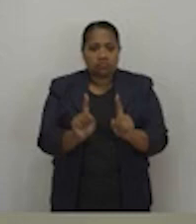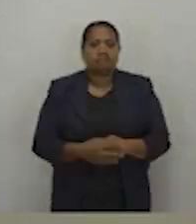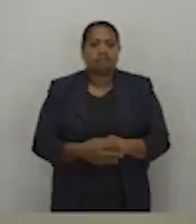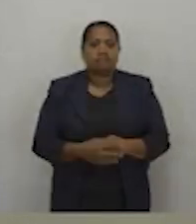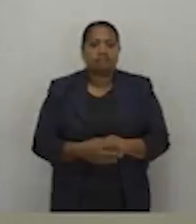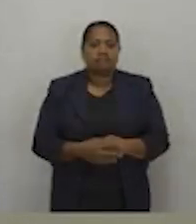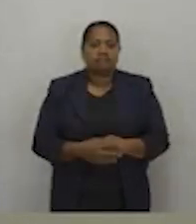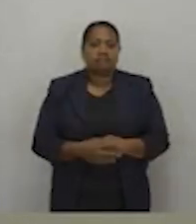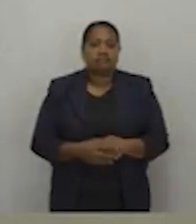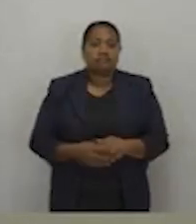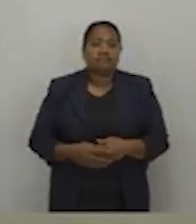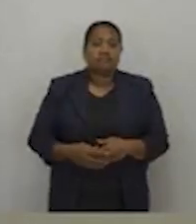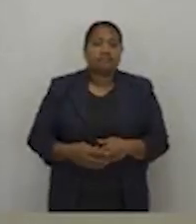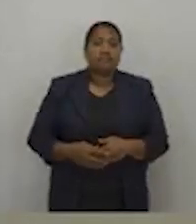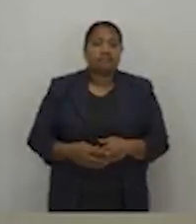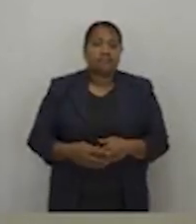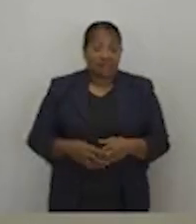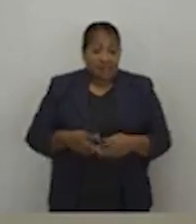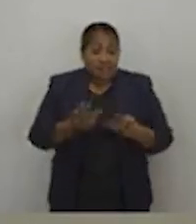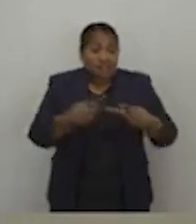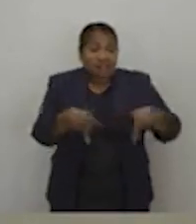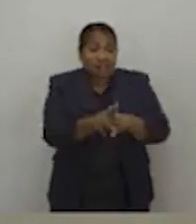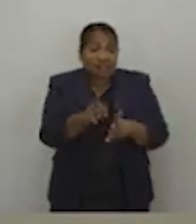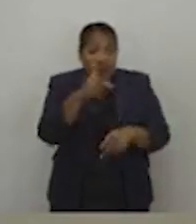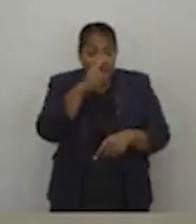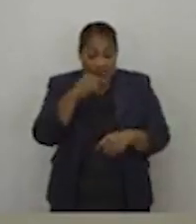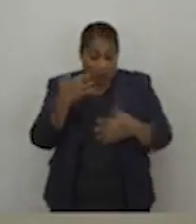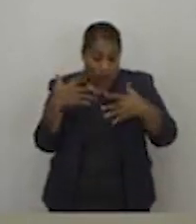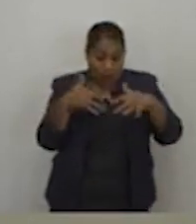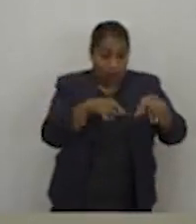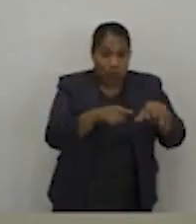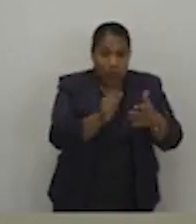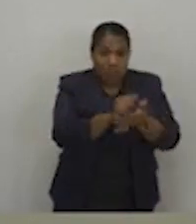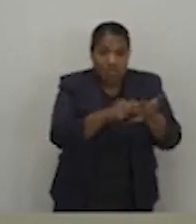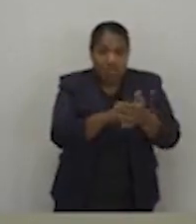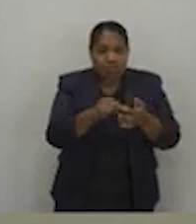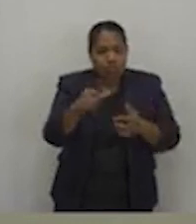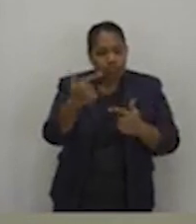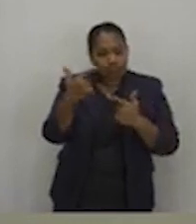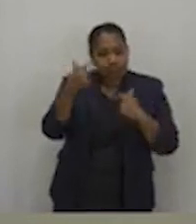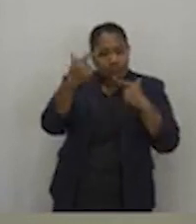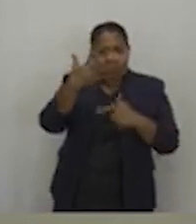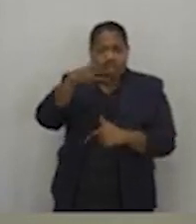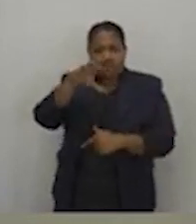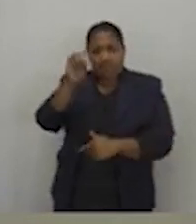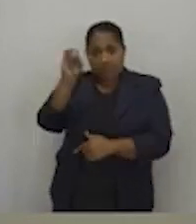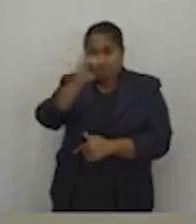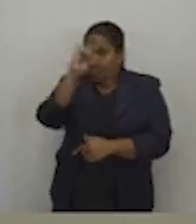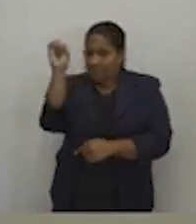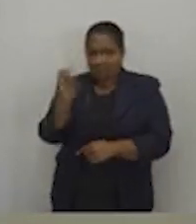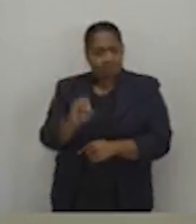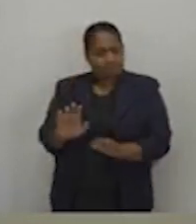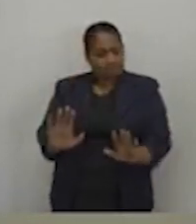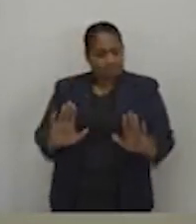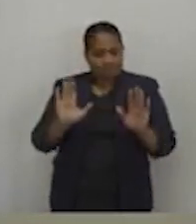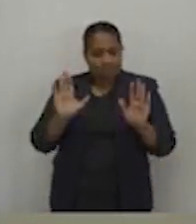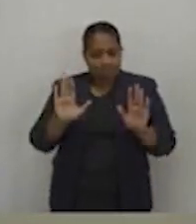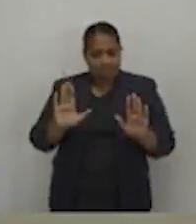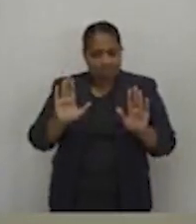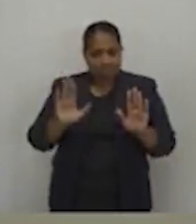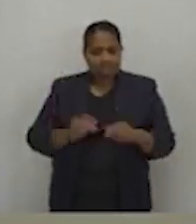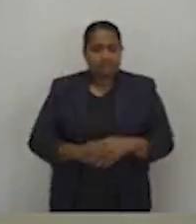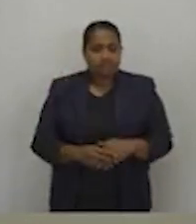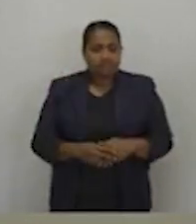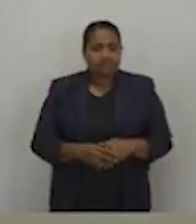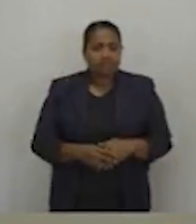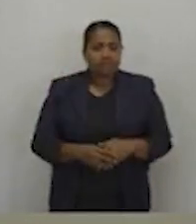Customer-facing businesses should limit customer capacity to 50%. Businesses that do not manage this risk